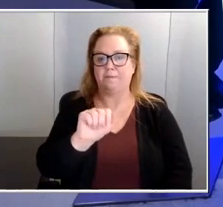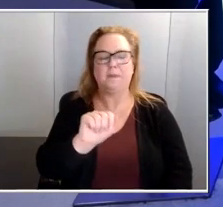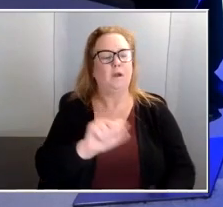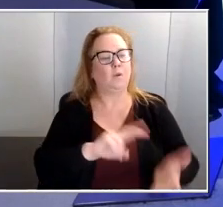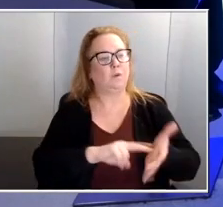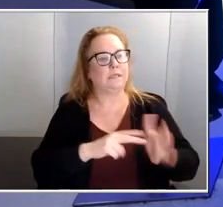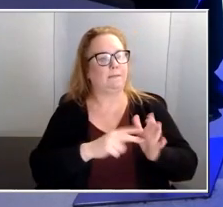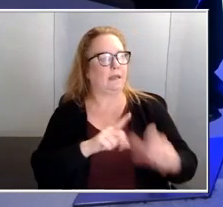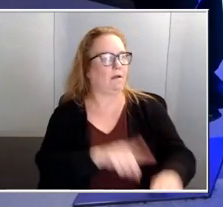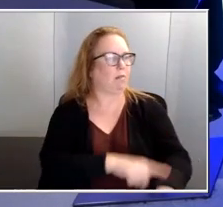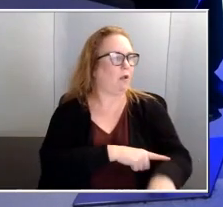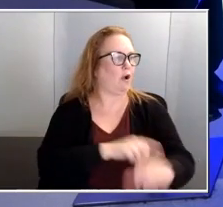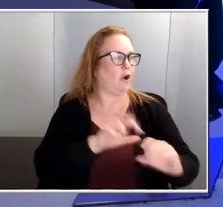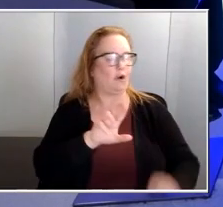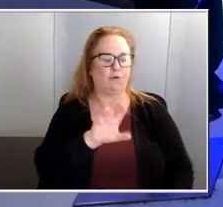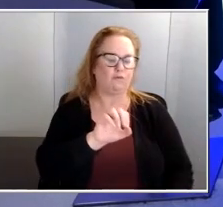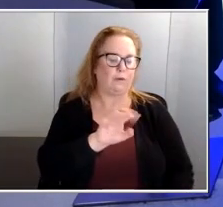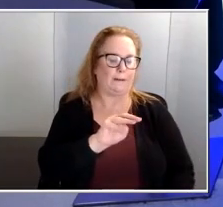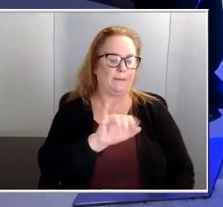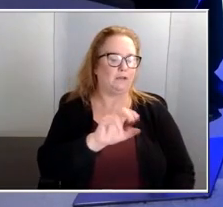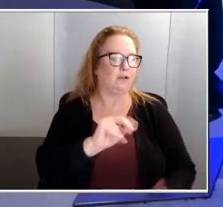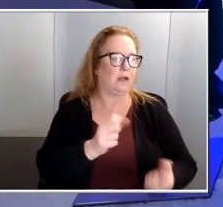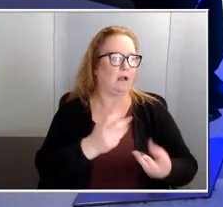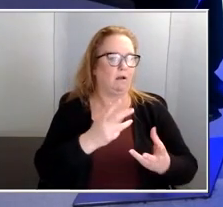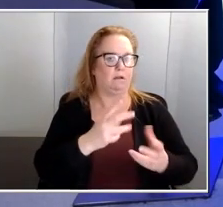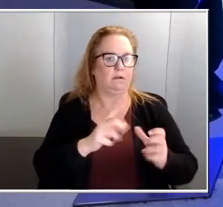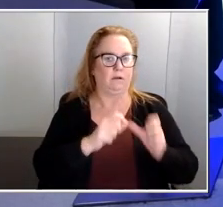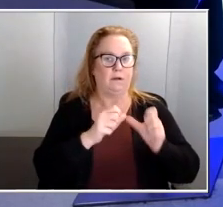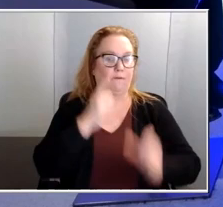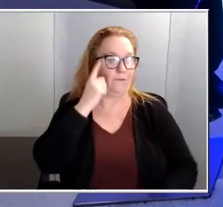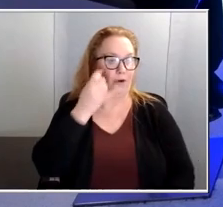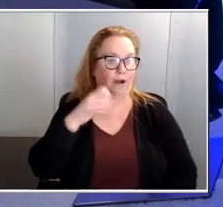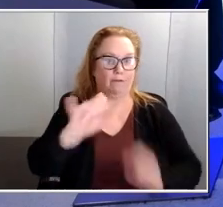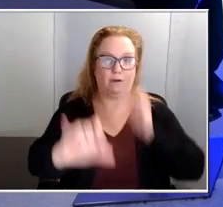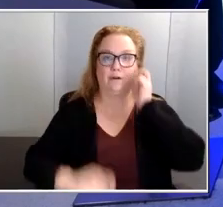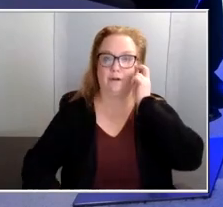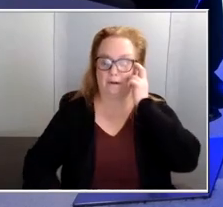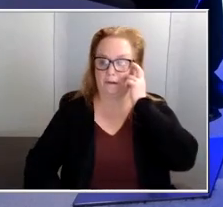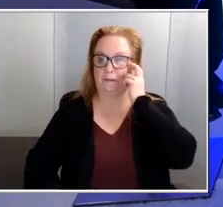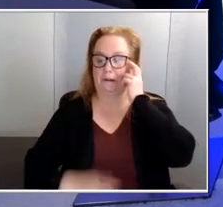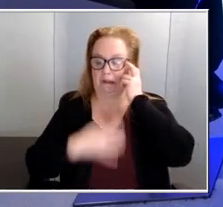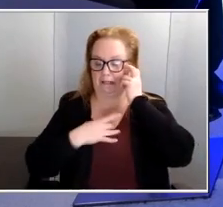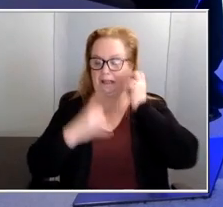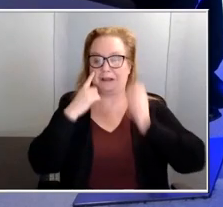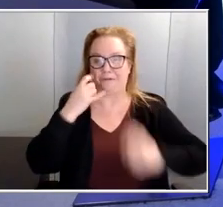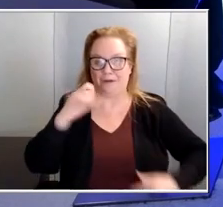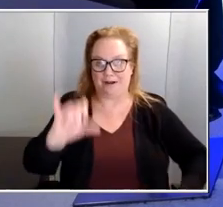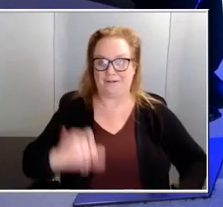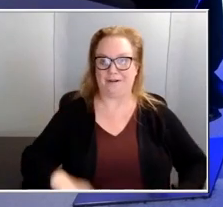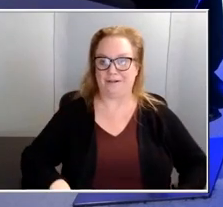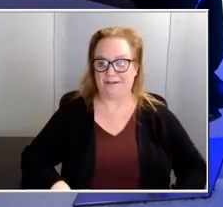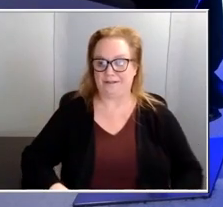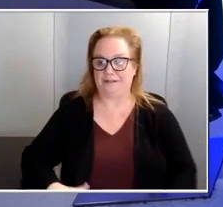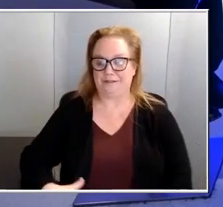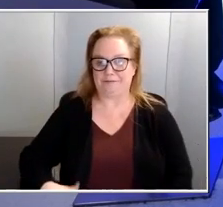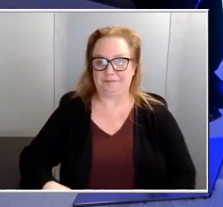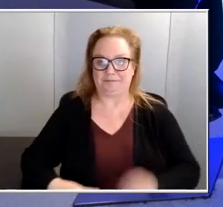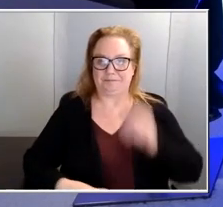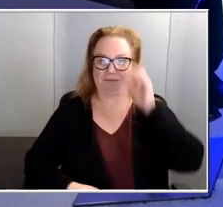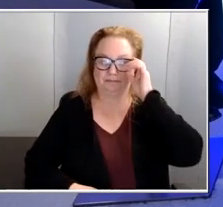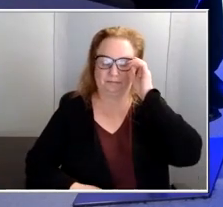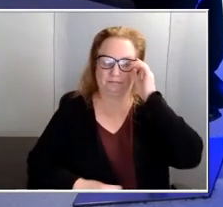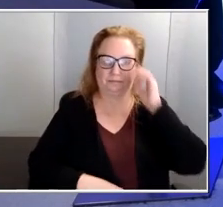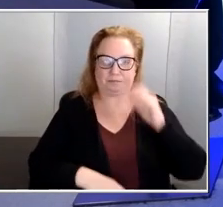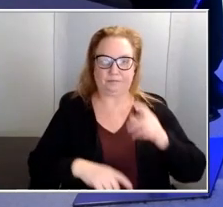long, durable remission in your mind? Well, how long is that? Forever. I like that word. Yeah. That's a good word, right? So is it a